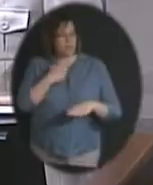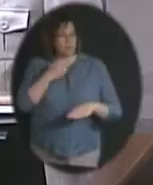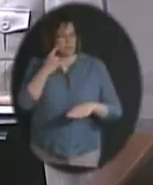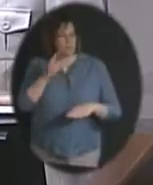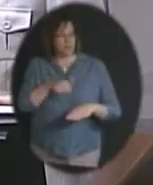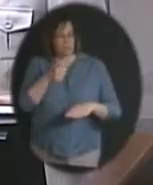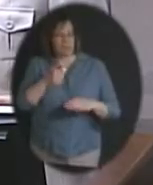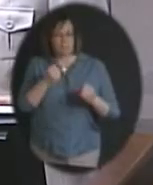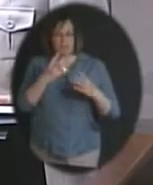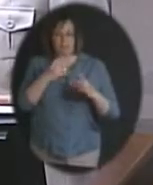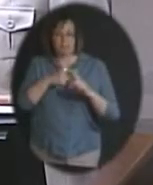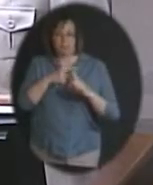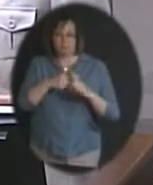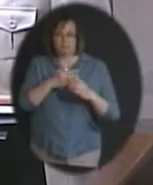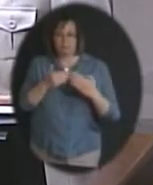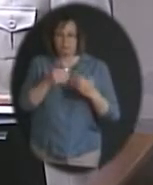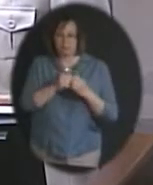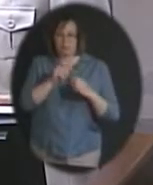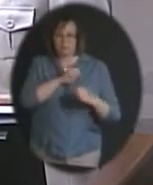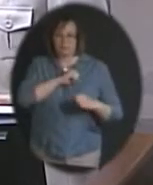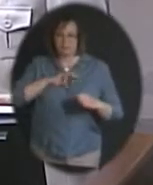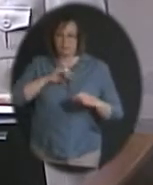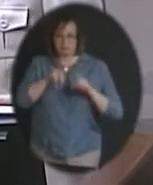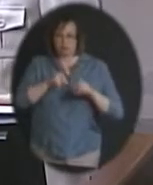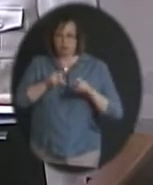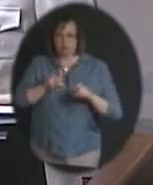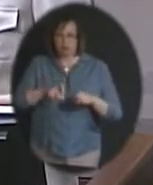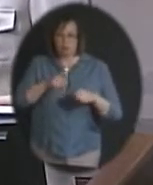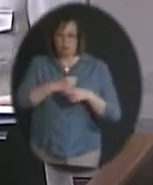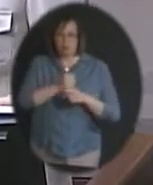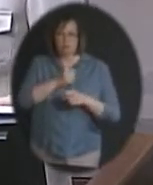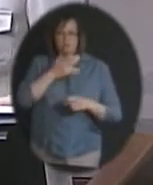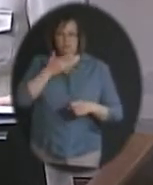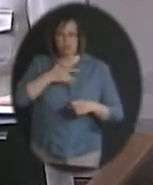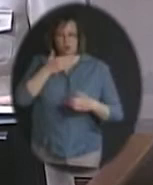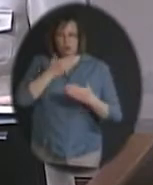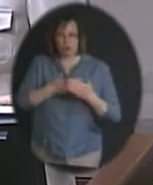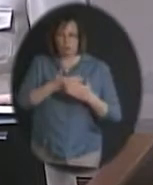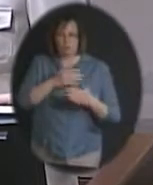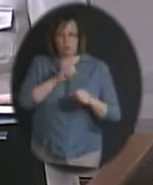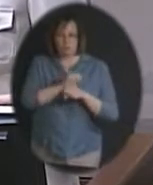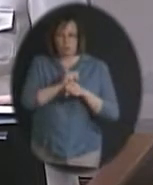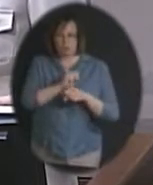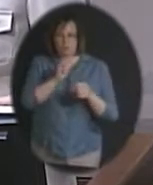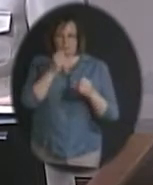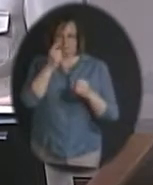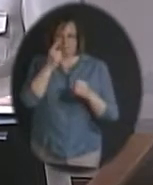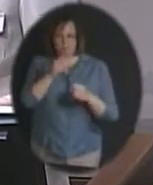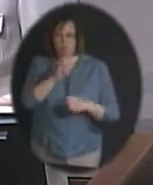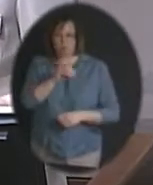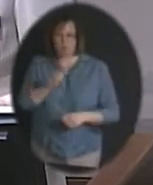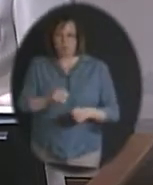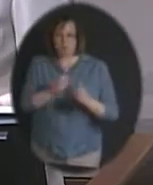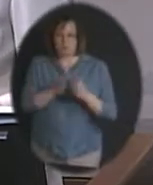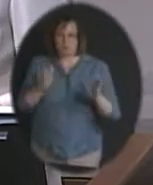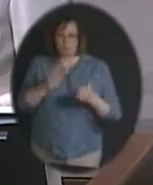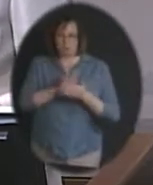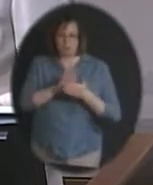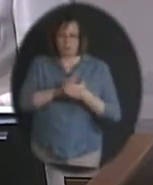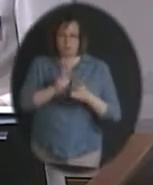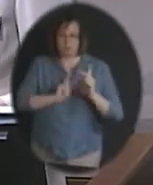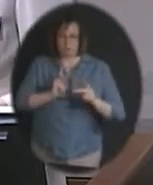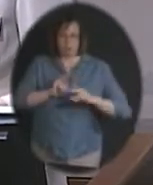many positive things in the staff survey that should make us feel good about working in for the Olathe Public Schools. Certainly people are satisfied, the